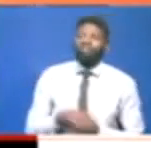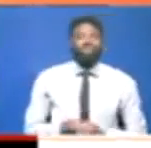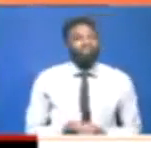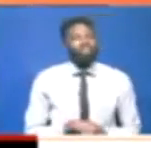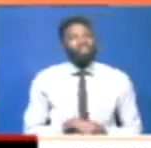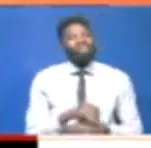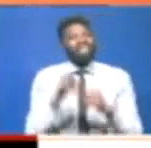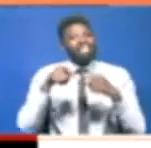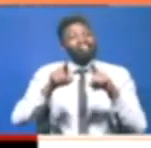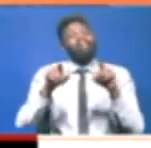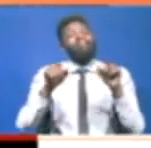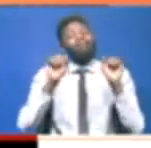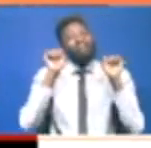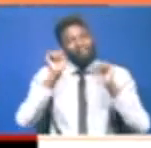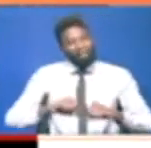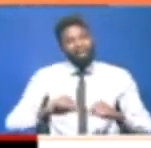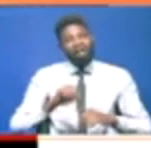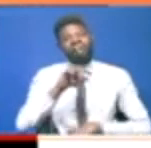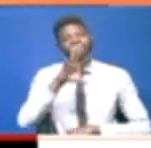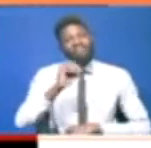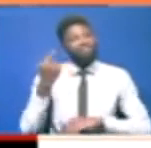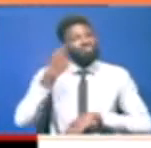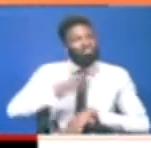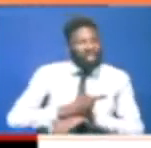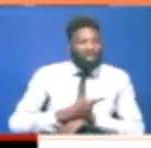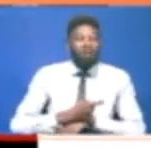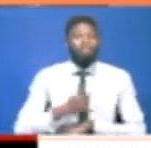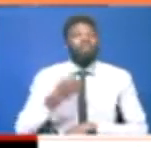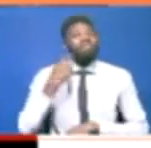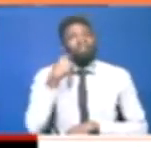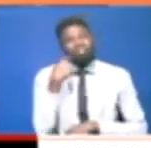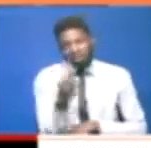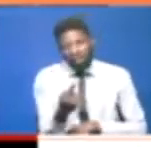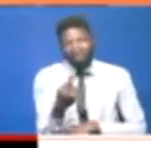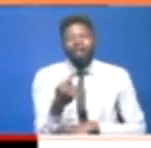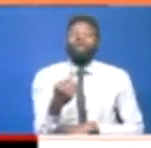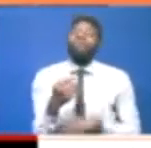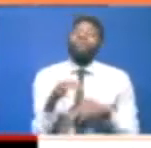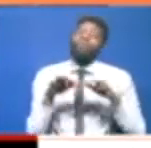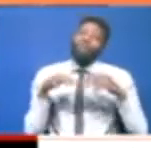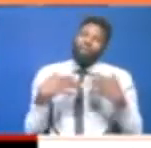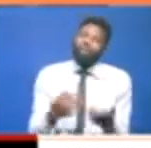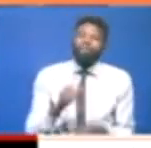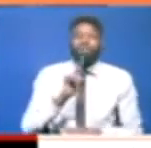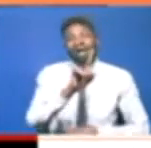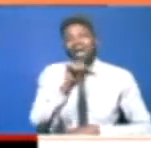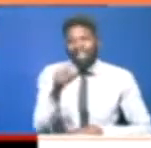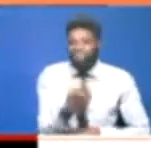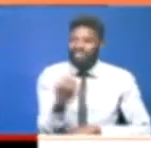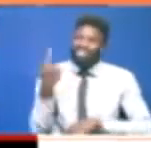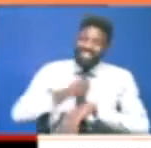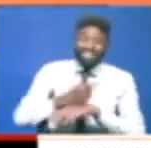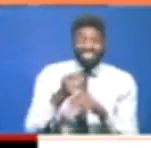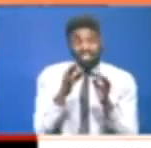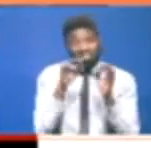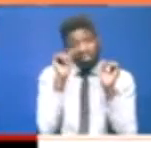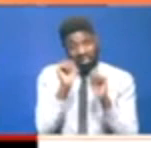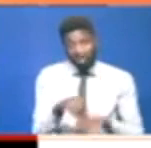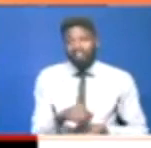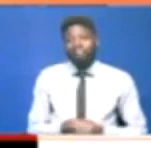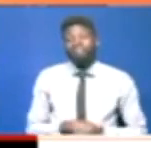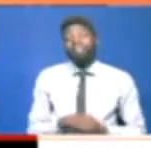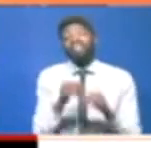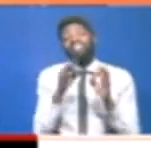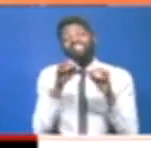by 50 shillings yes. a day, mm. 100 shillings, yes. you know, 1,000 shillings yes. every day if you can afford. Sure. Because